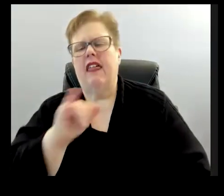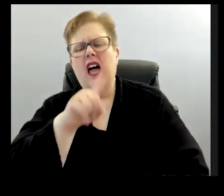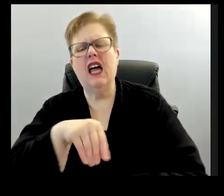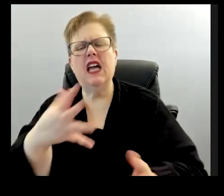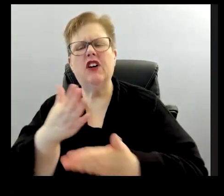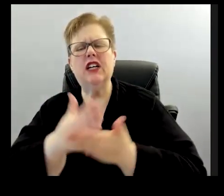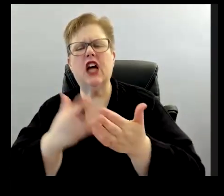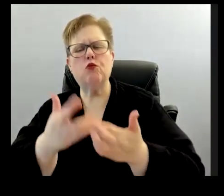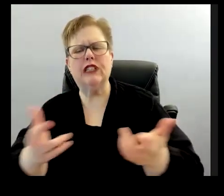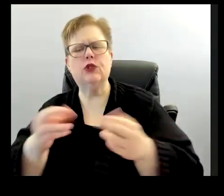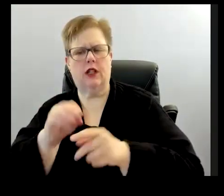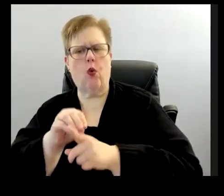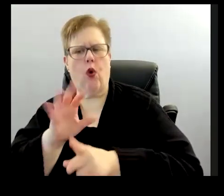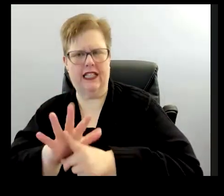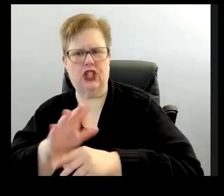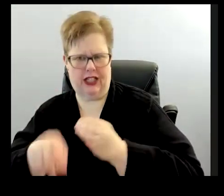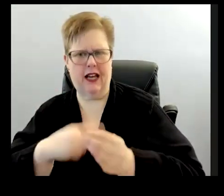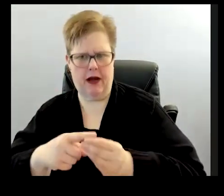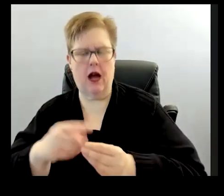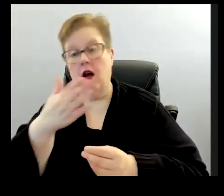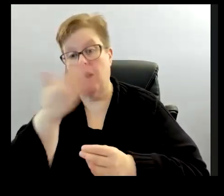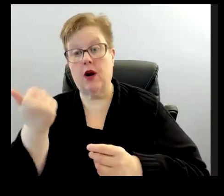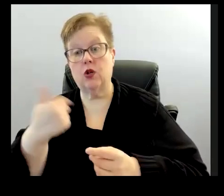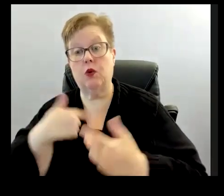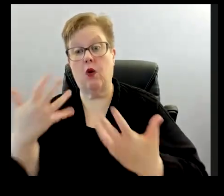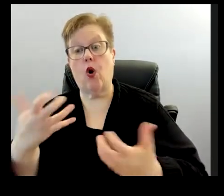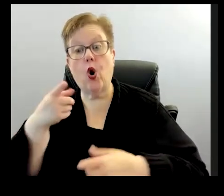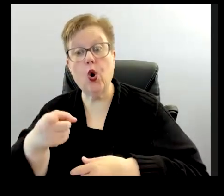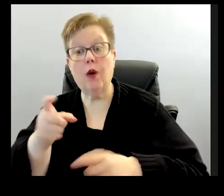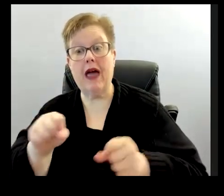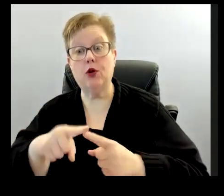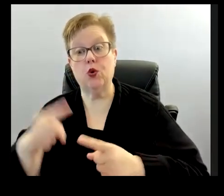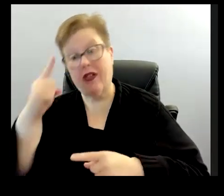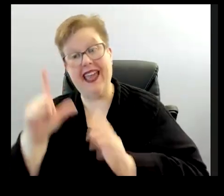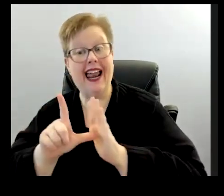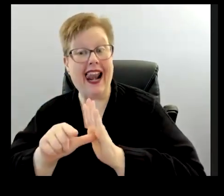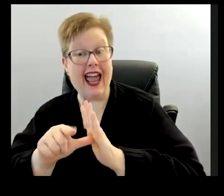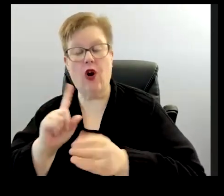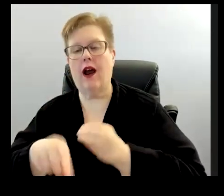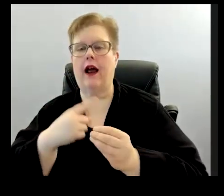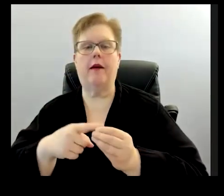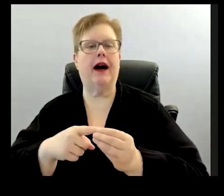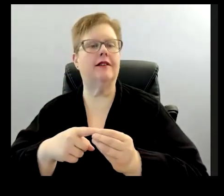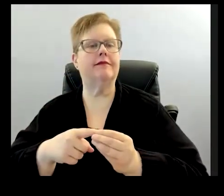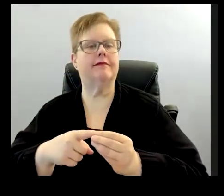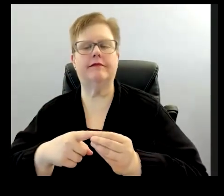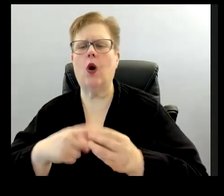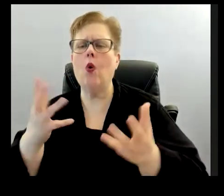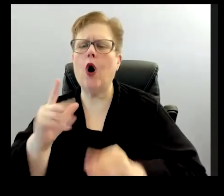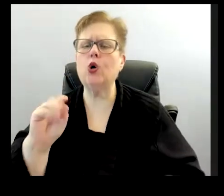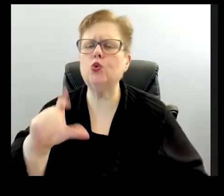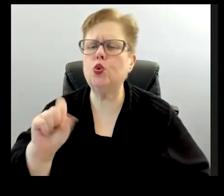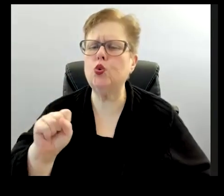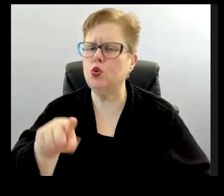some resources and orientation about because we want you to be able to think later about what tools